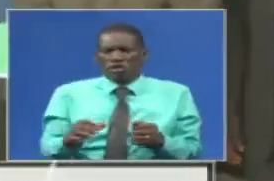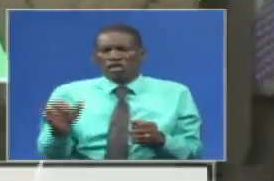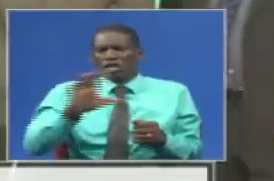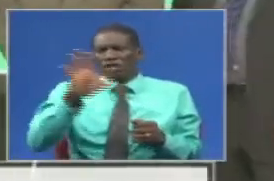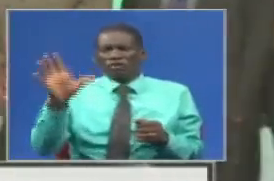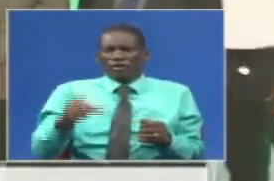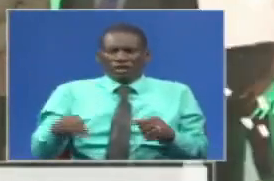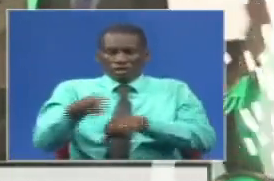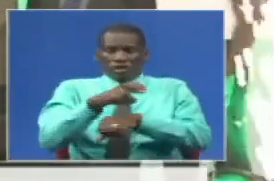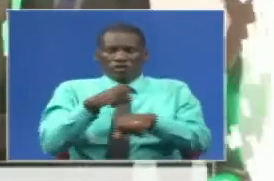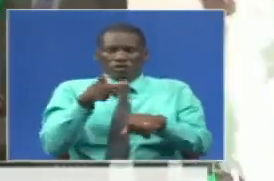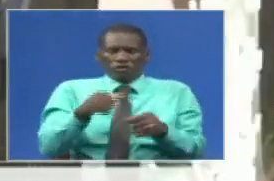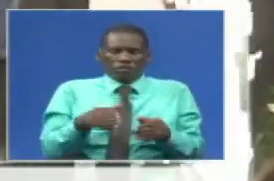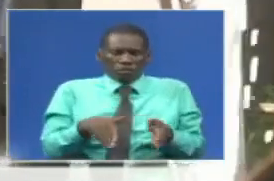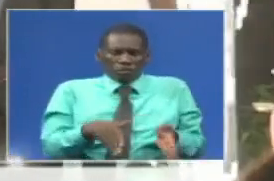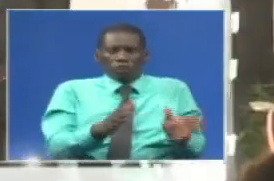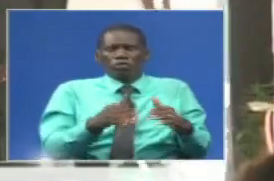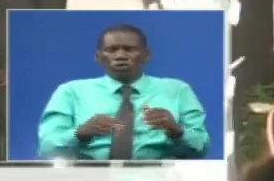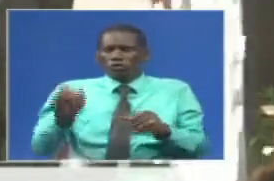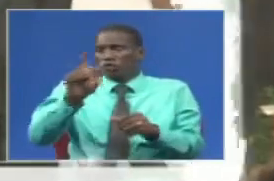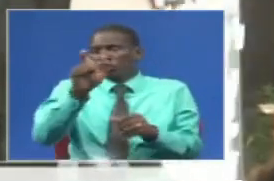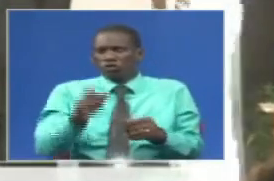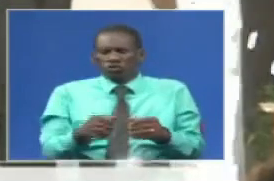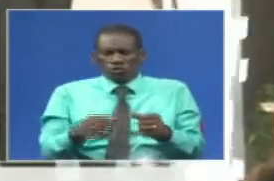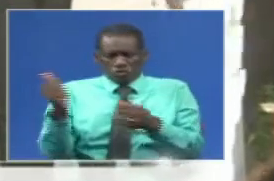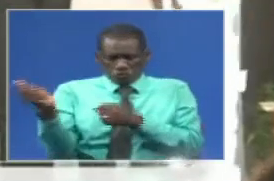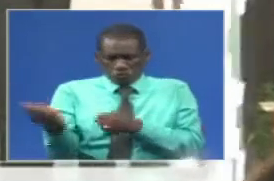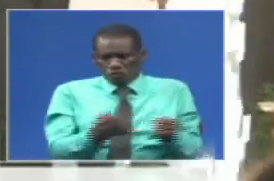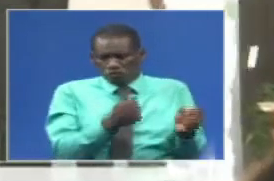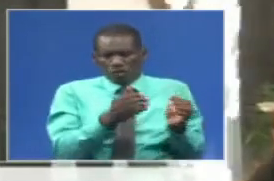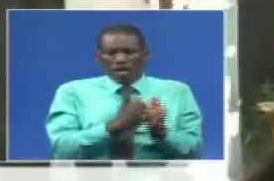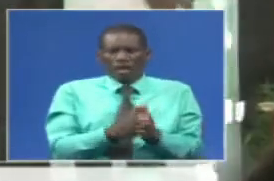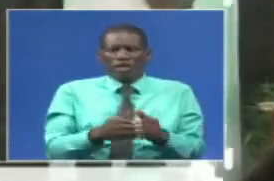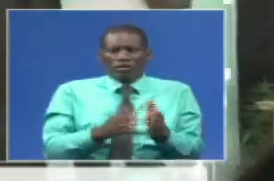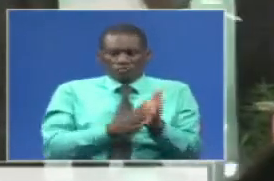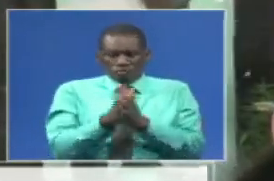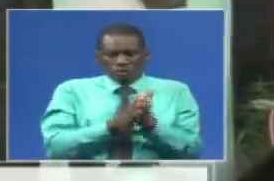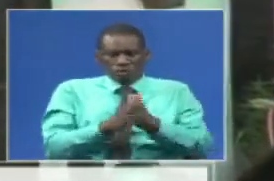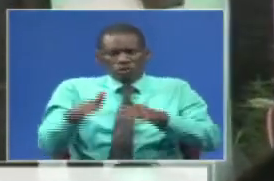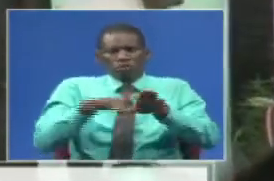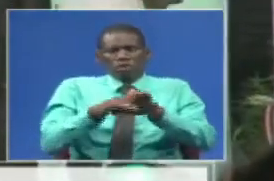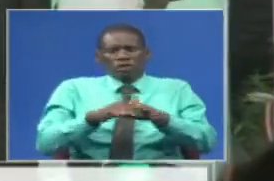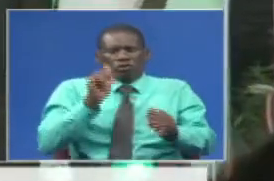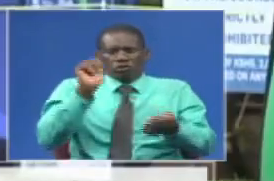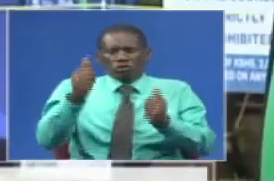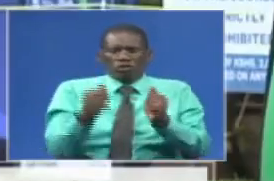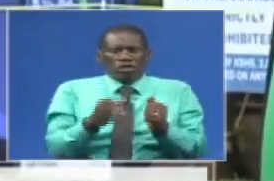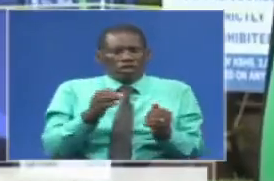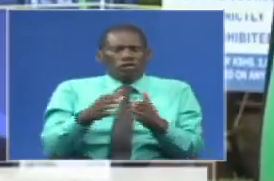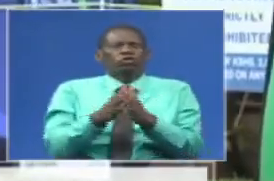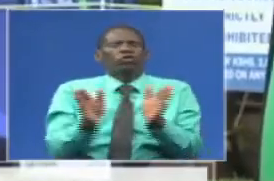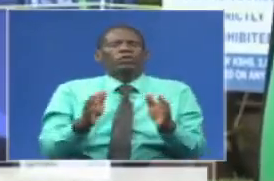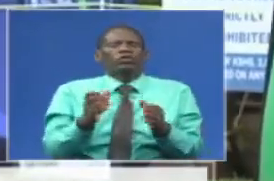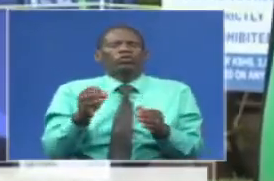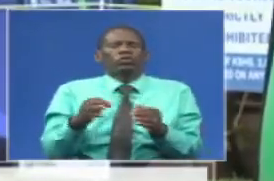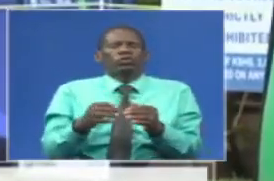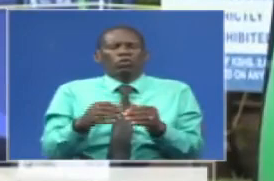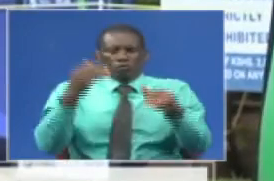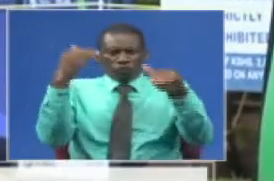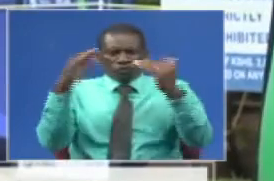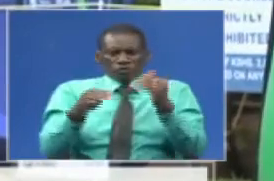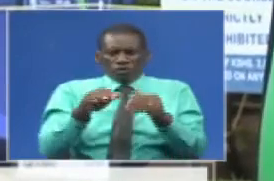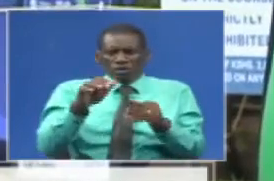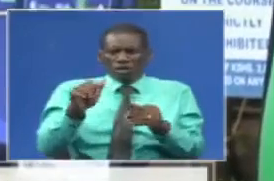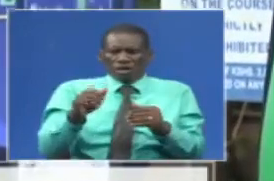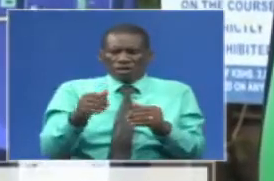give an opportunity to regional golf enthusiasts to participate in the tournaments. It will be open to professionals, amateurs and juniors. The